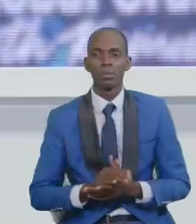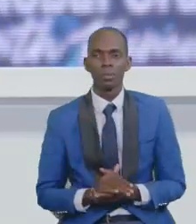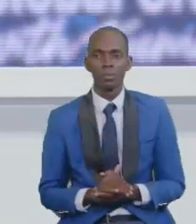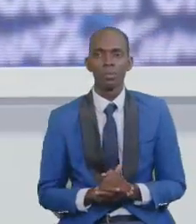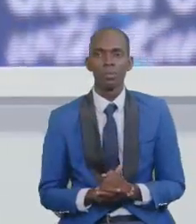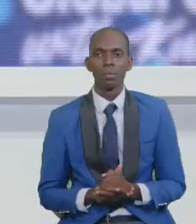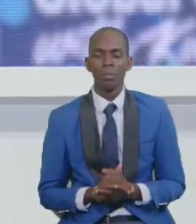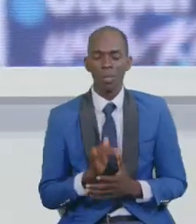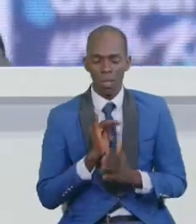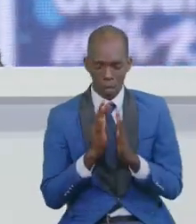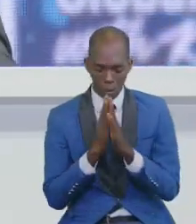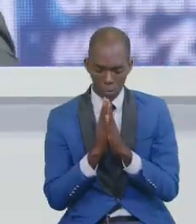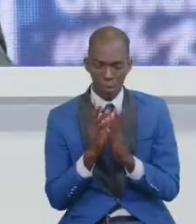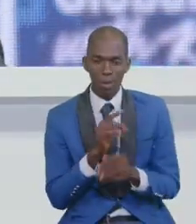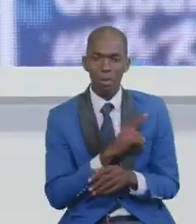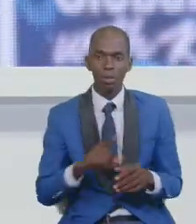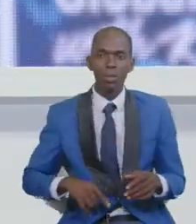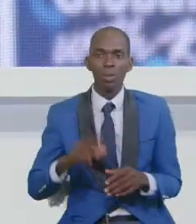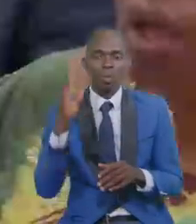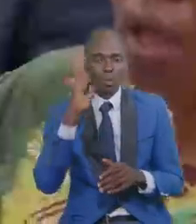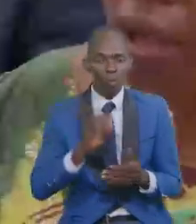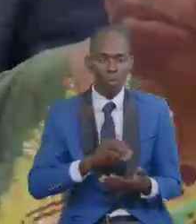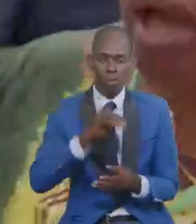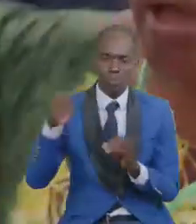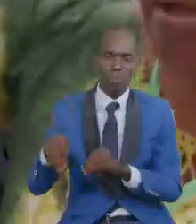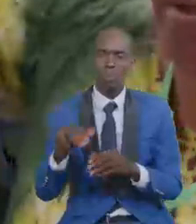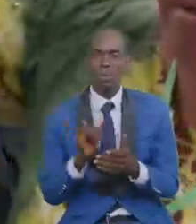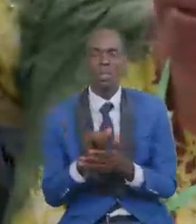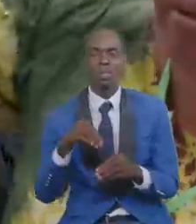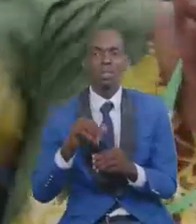I pray the Lord will implant that in every heart.